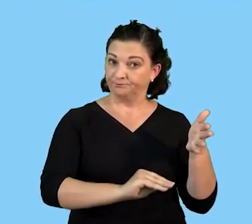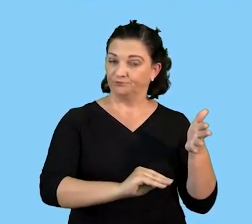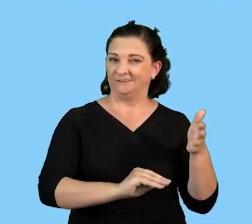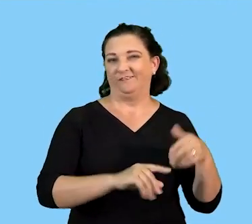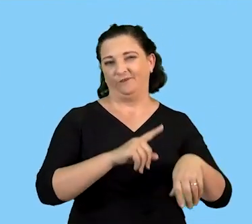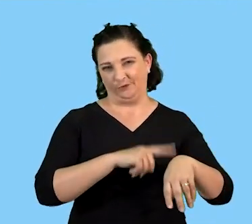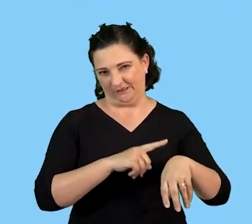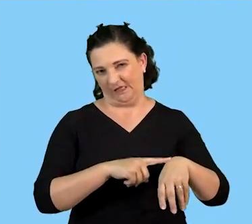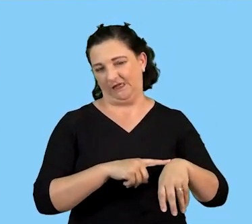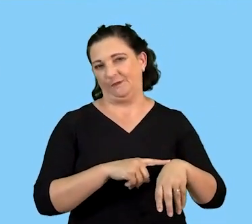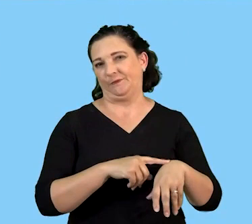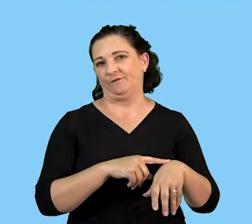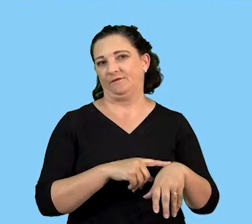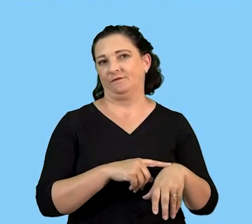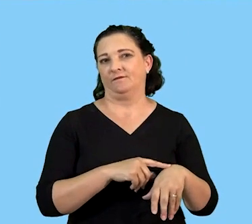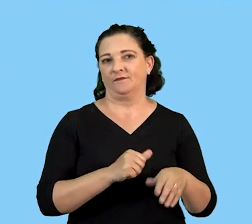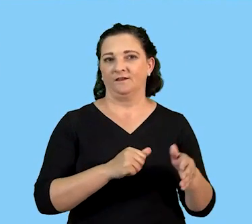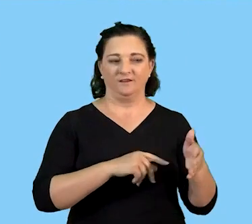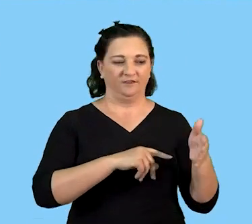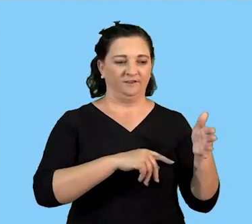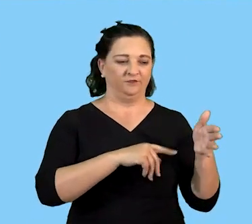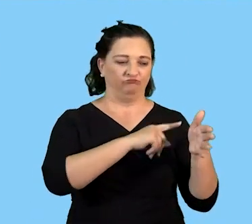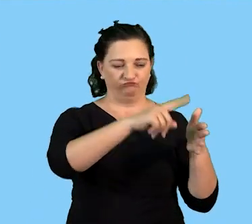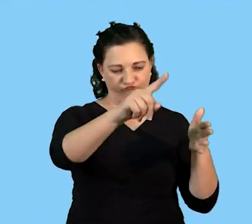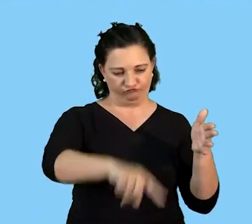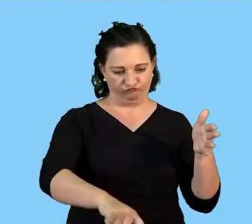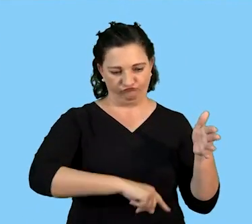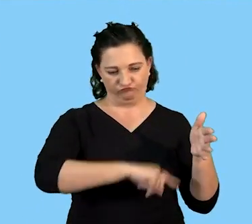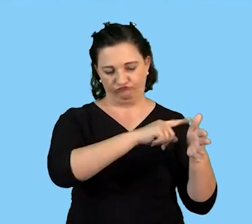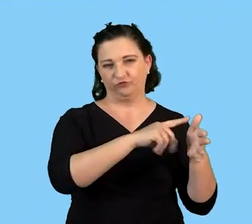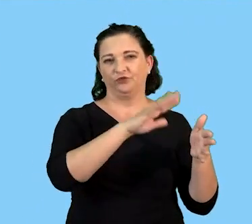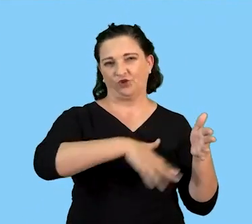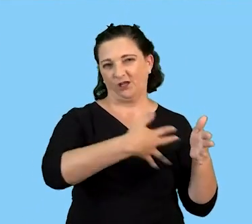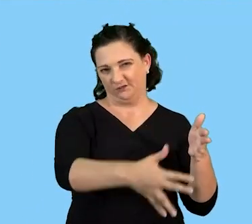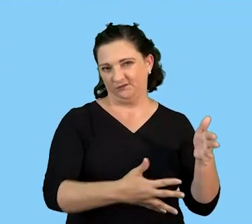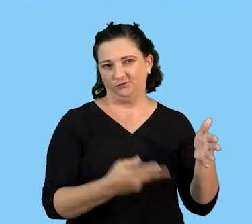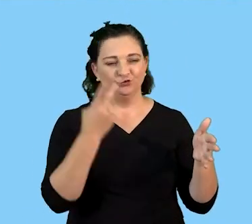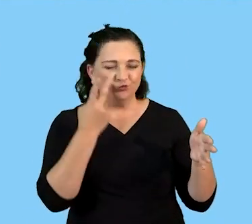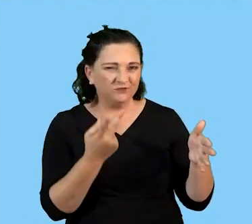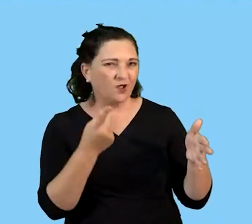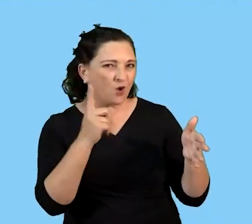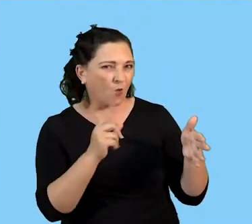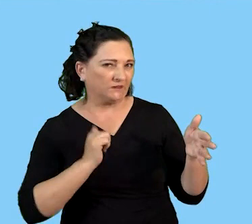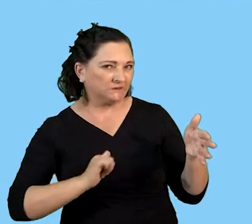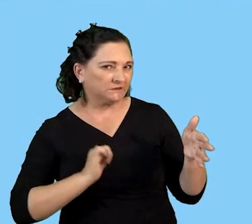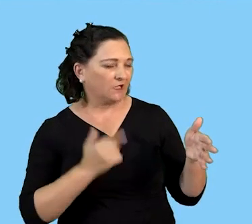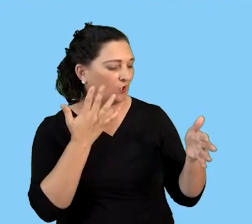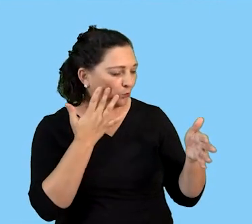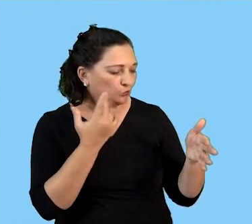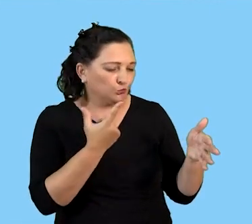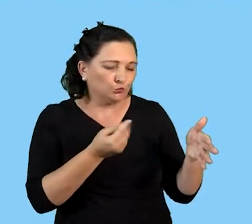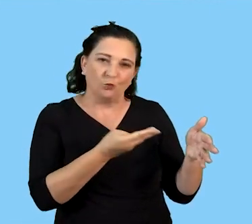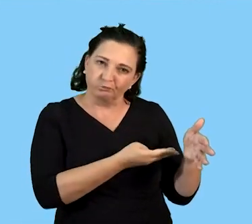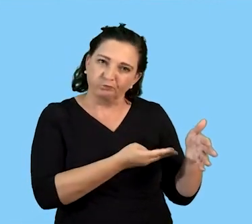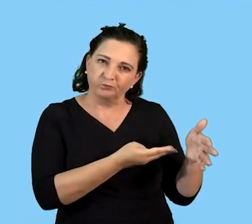plot the activities on a Gantt chart so that we will see exactly what activities has to be done and in